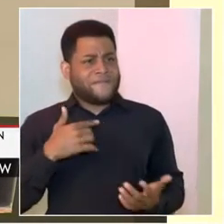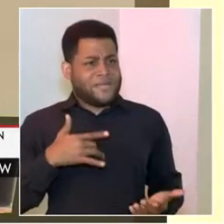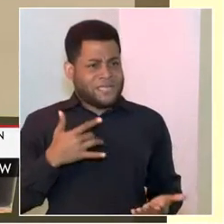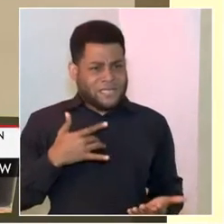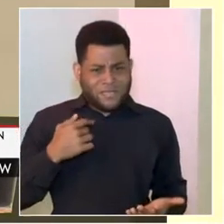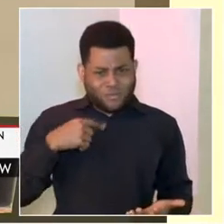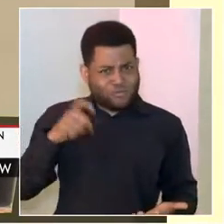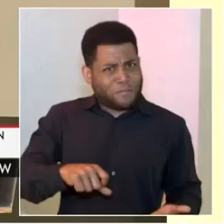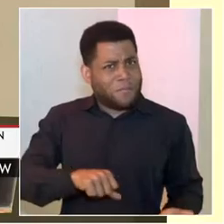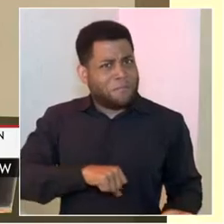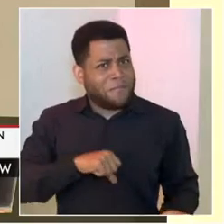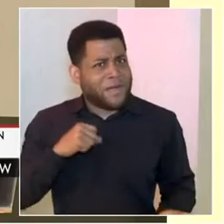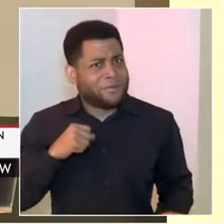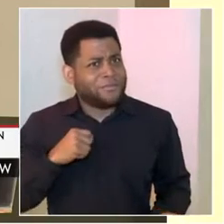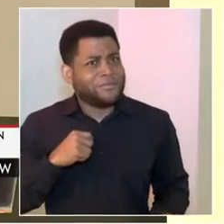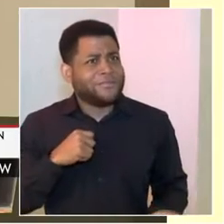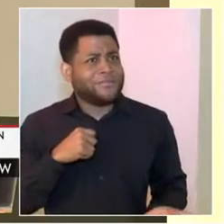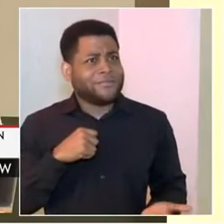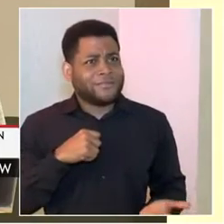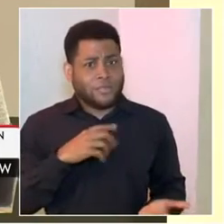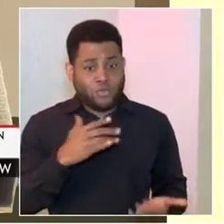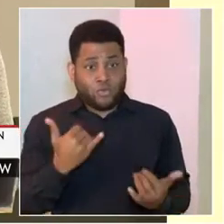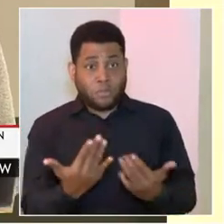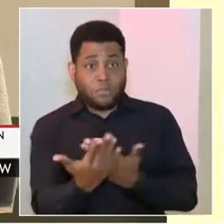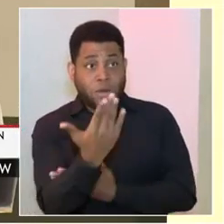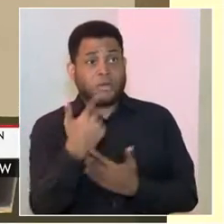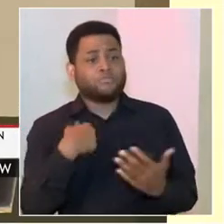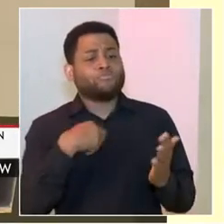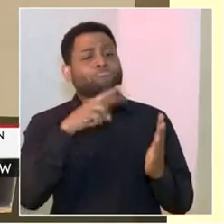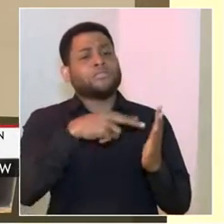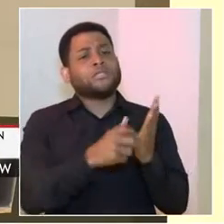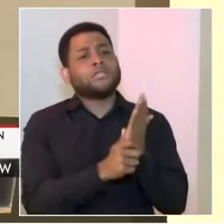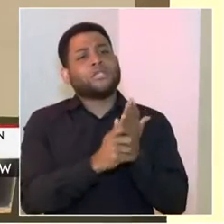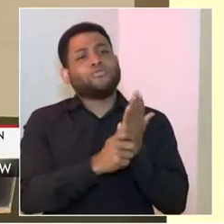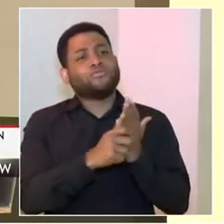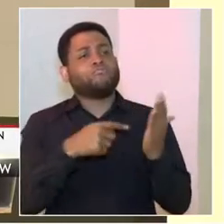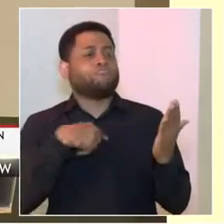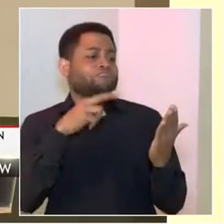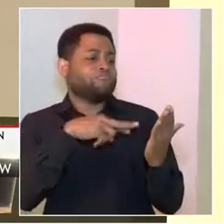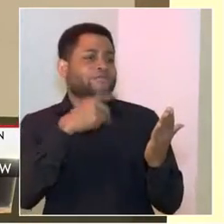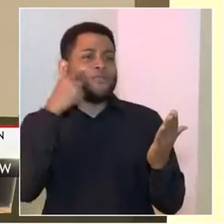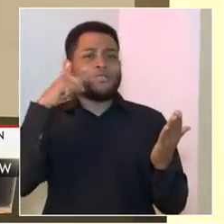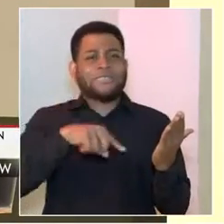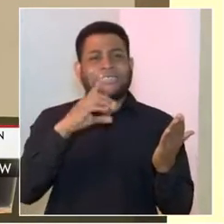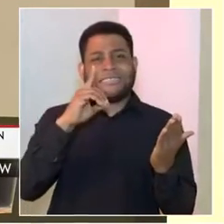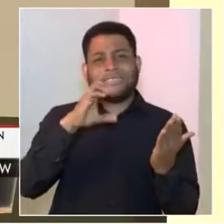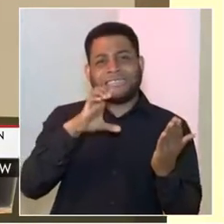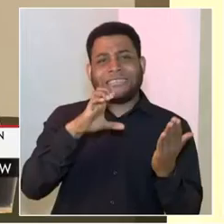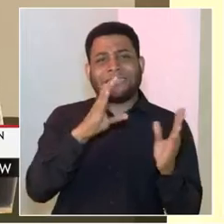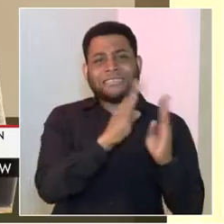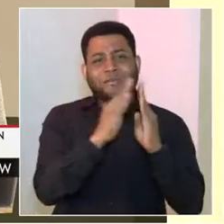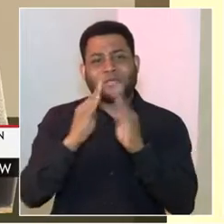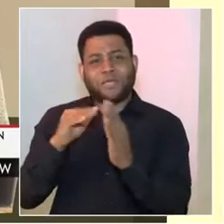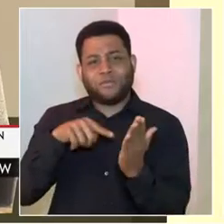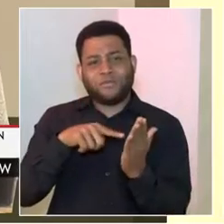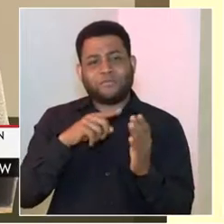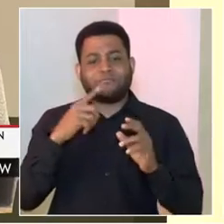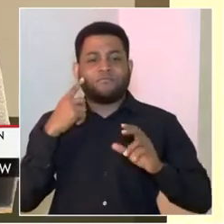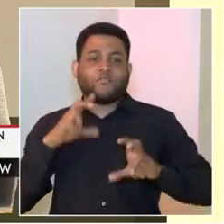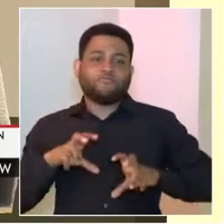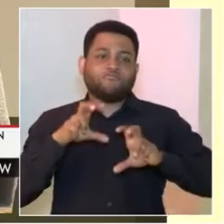this morning, talking about the investments in downtown versus investments everywhere